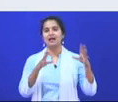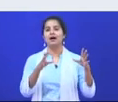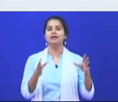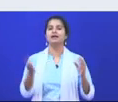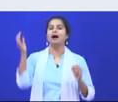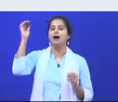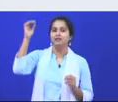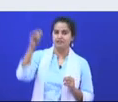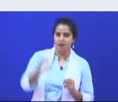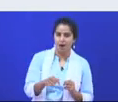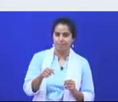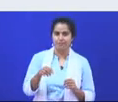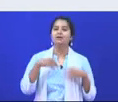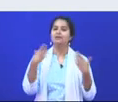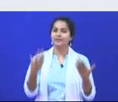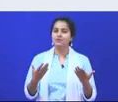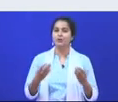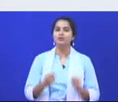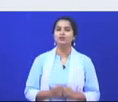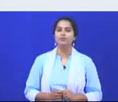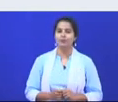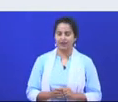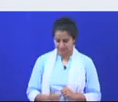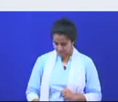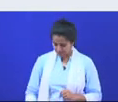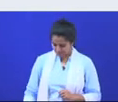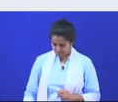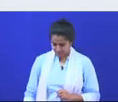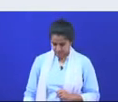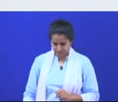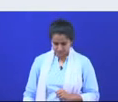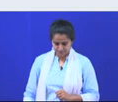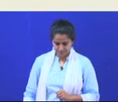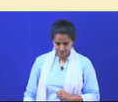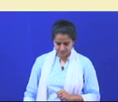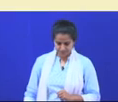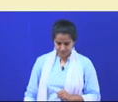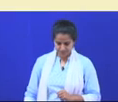Okay, say sthalikayam. That's where you need the practice.